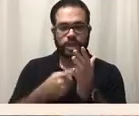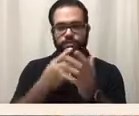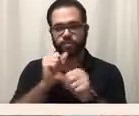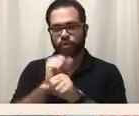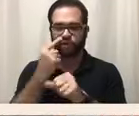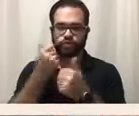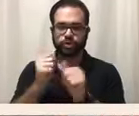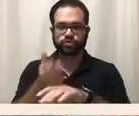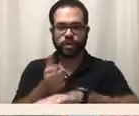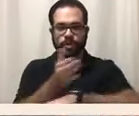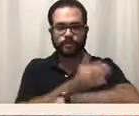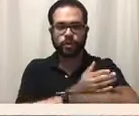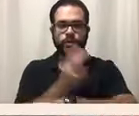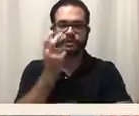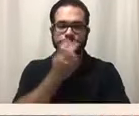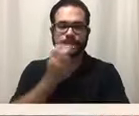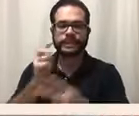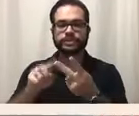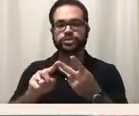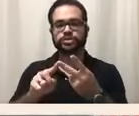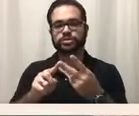and respiratory function.